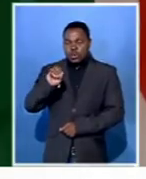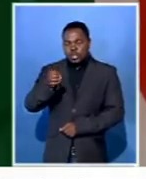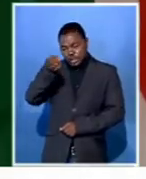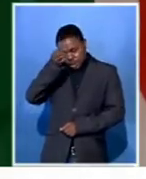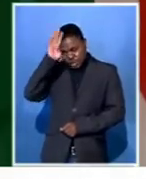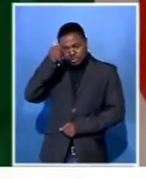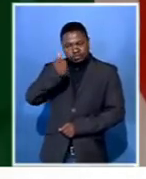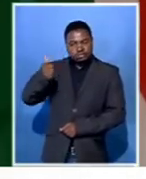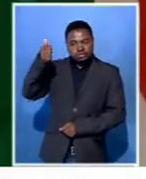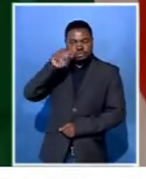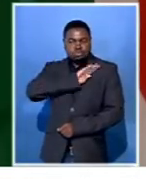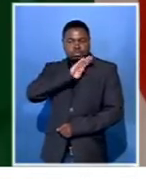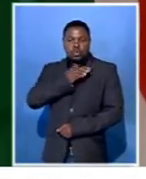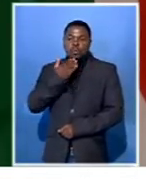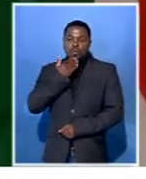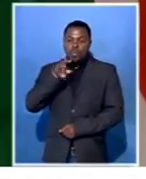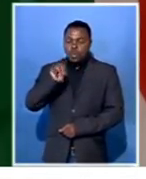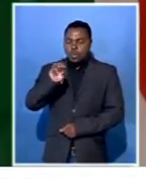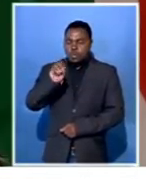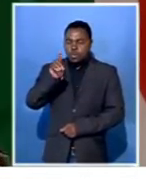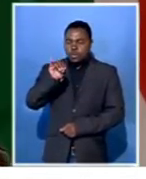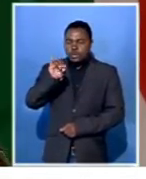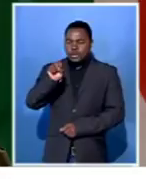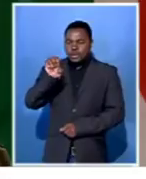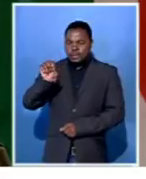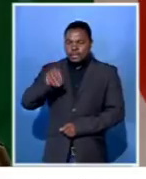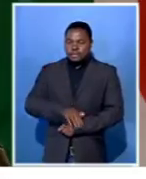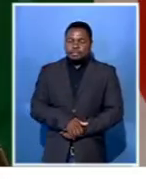Chief Warrant Officer Mudise.